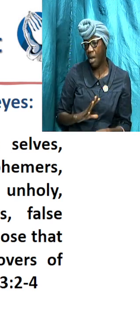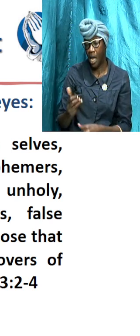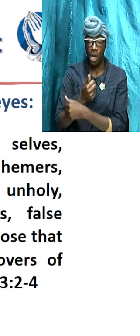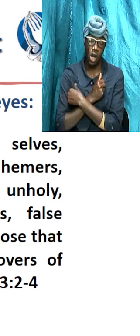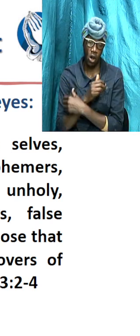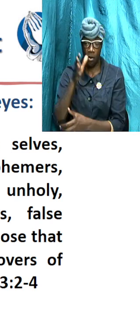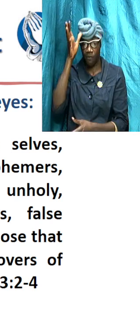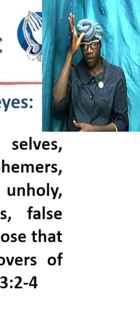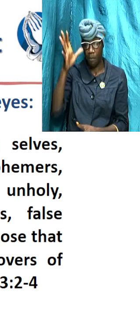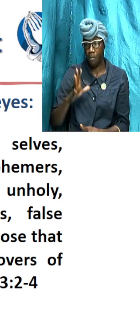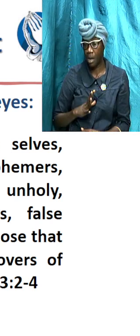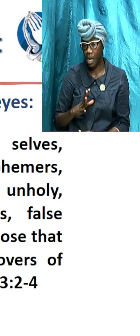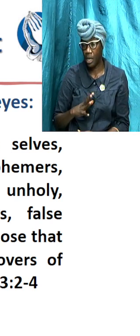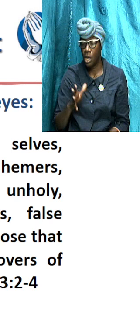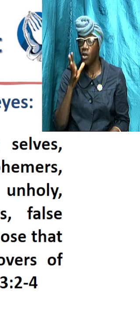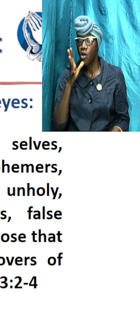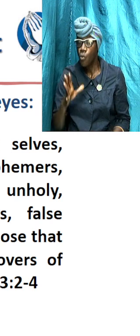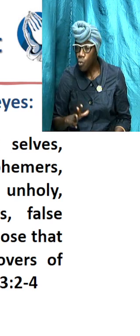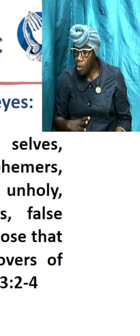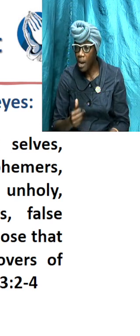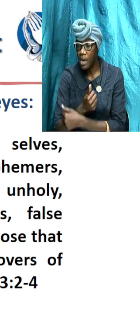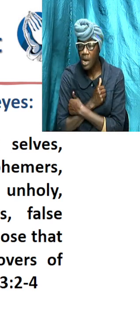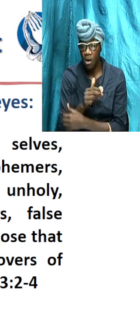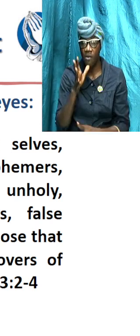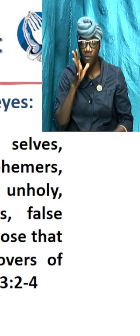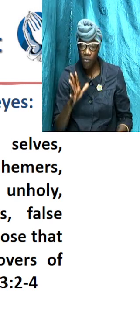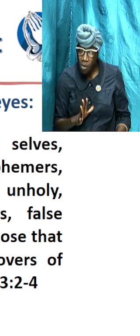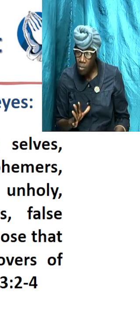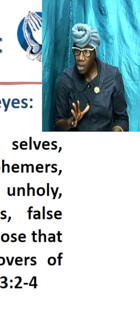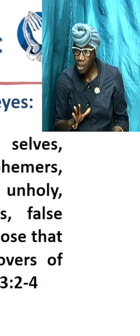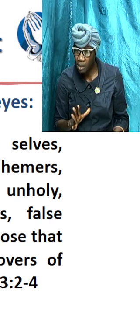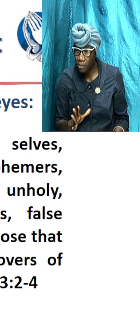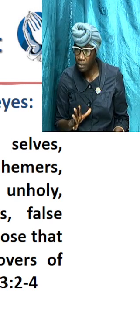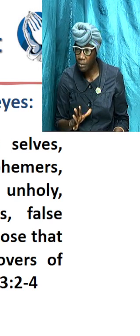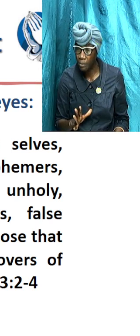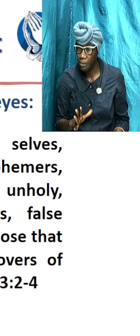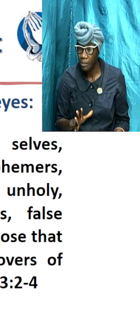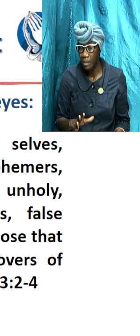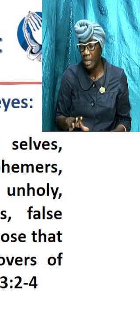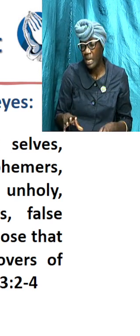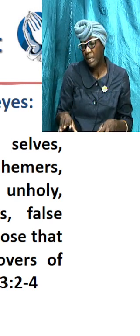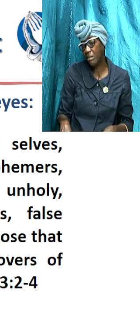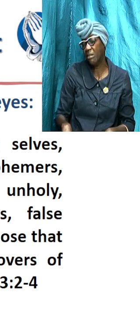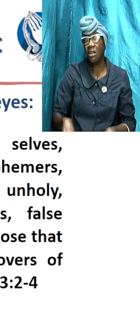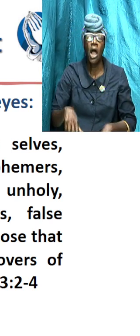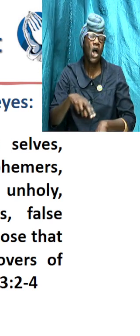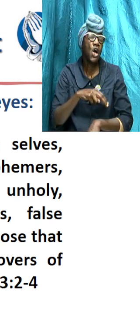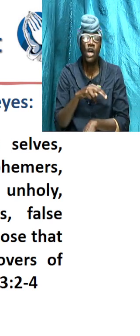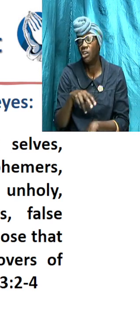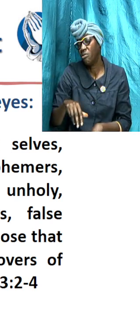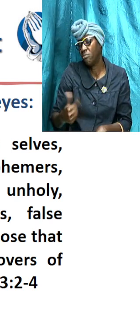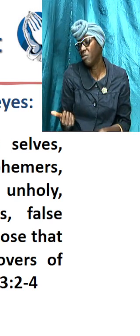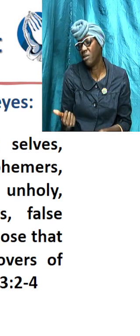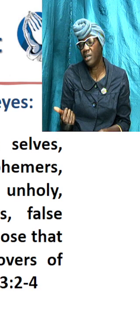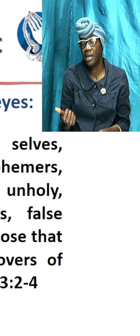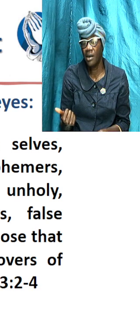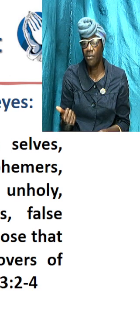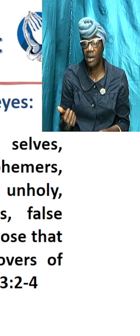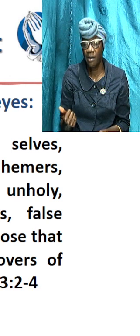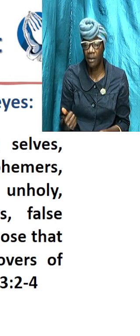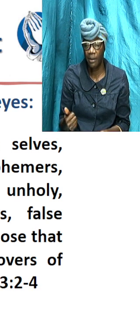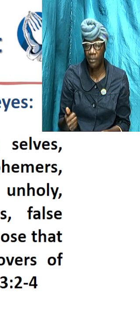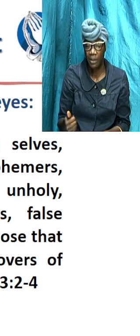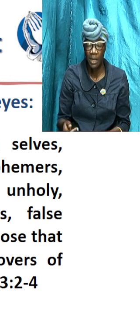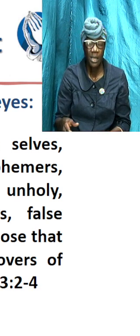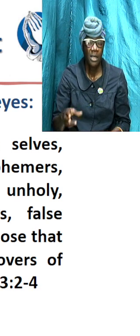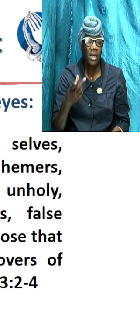man and woman starting loving woman, and it becomes like a normal thing in society. We have become truth breakers. We have